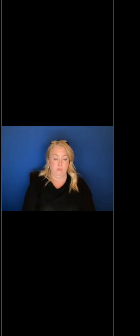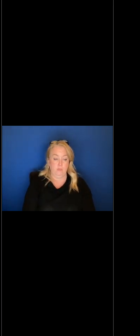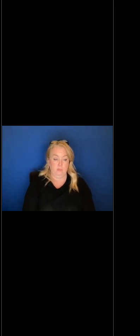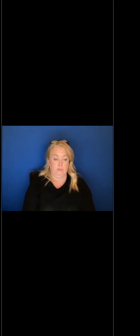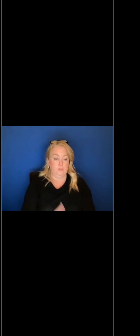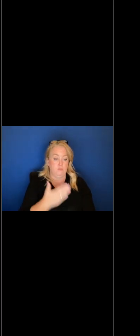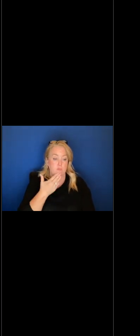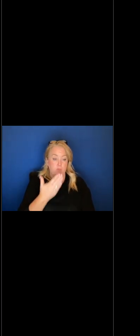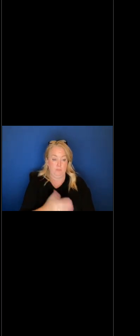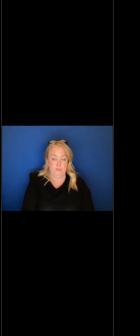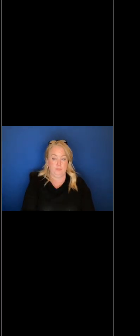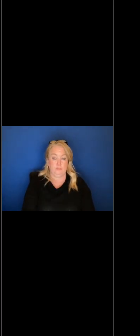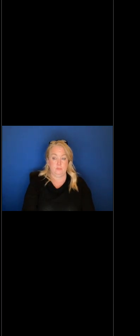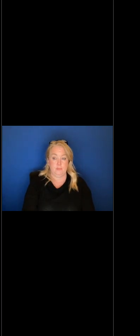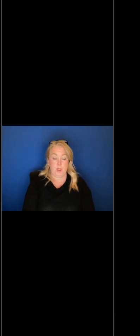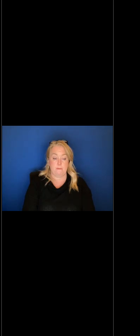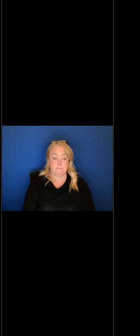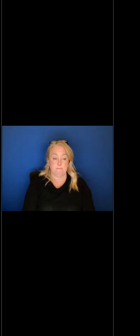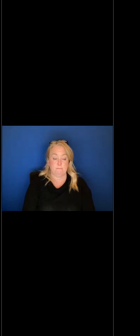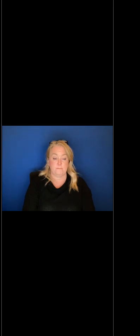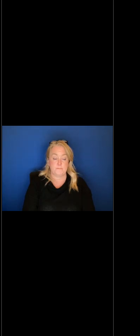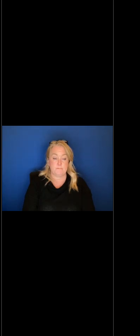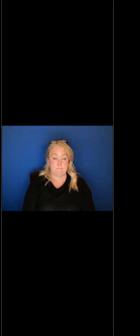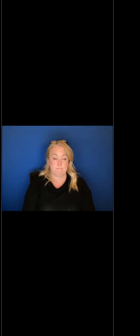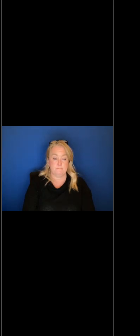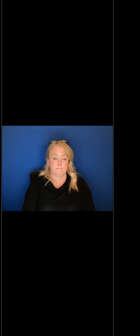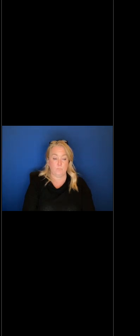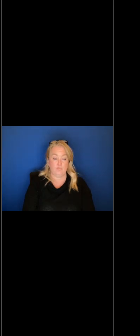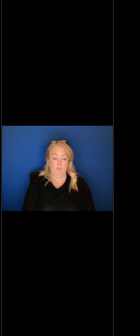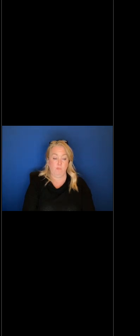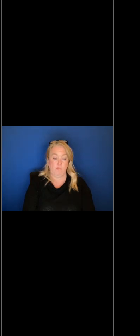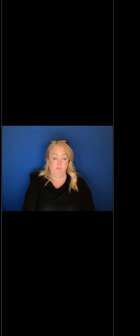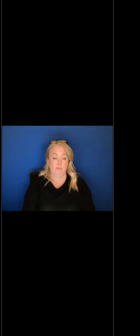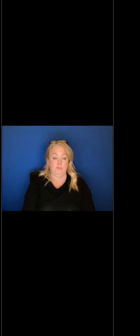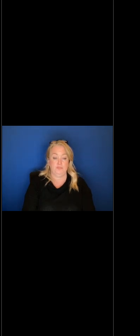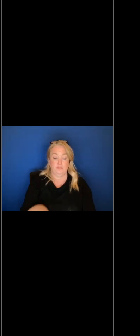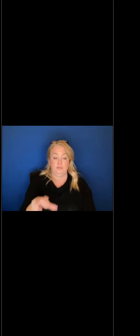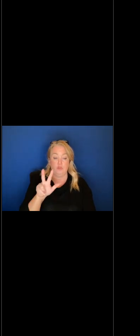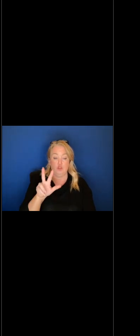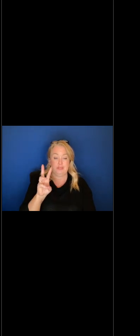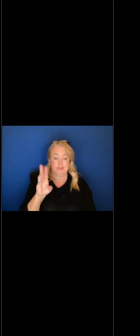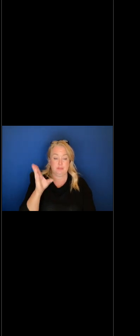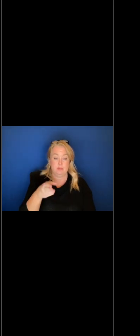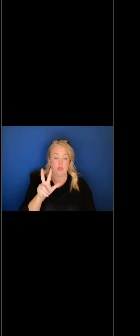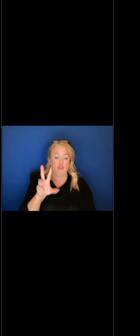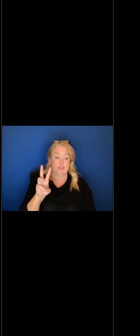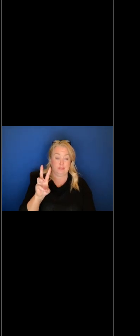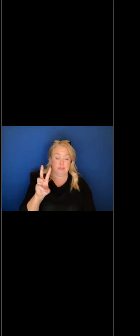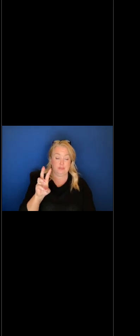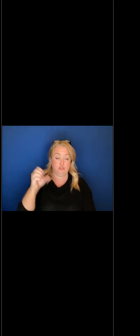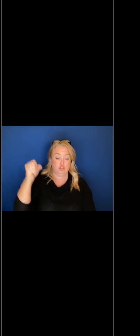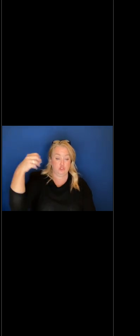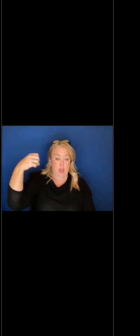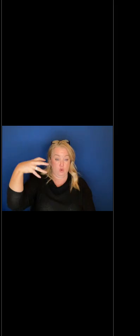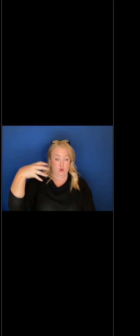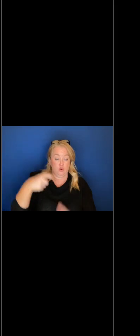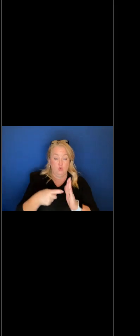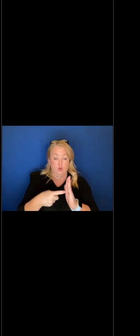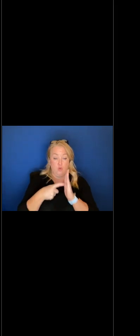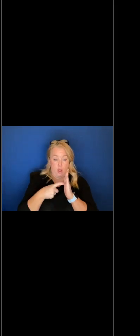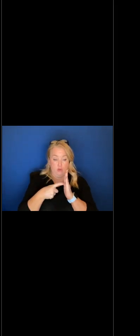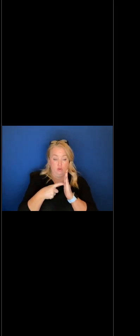Thank you, Crystal. Our final knowledge check 10, asks, a 36-inch by 36-inch shower requires